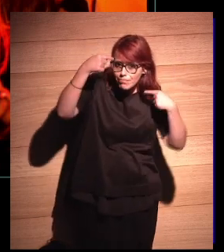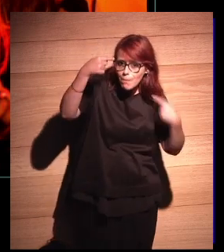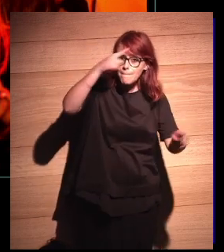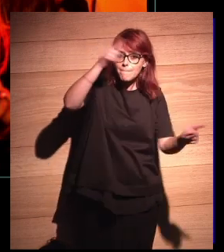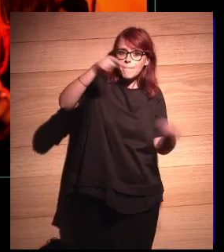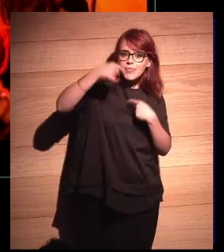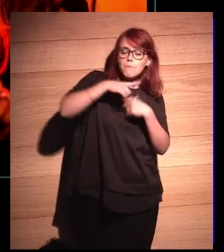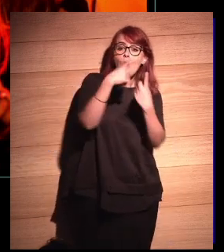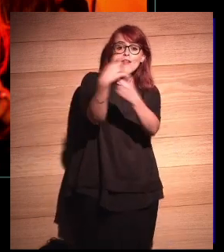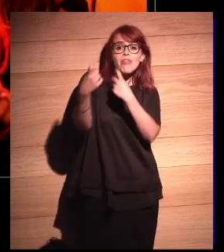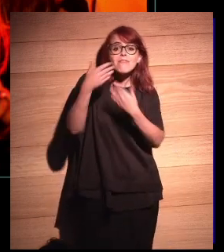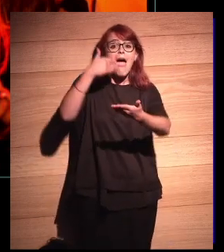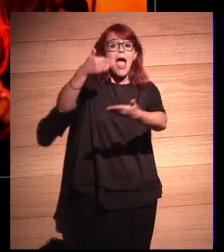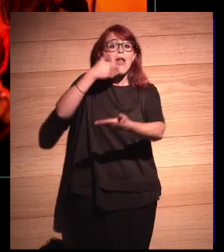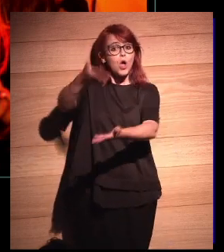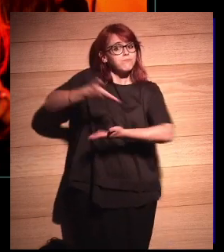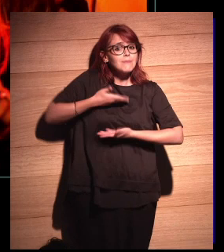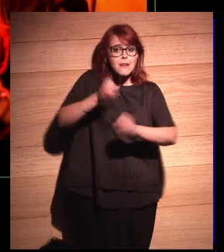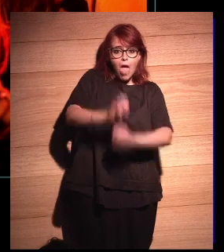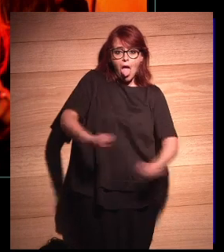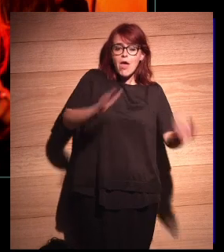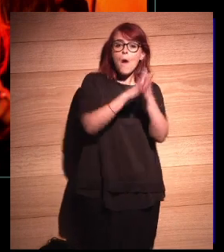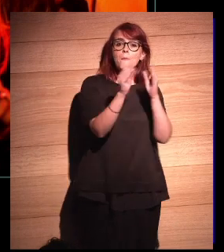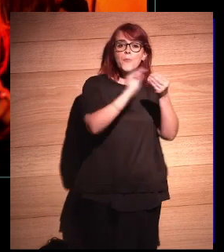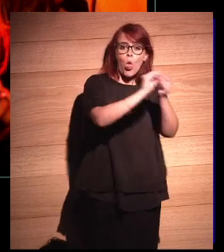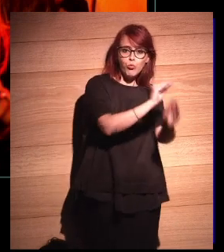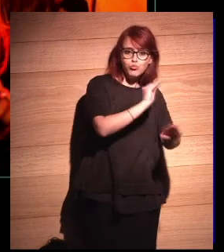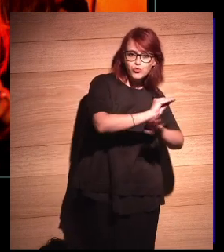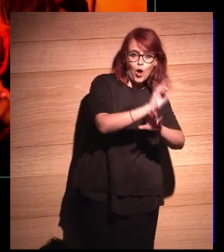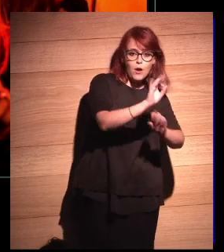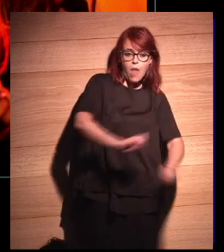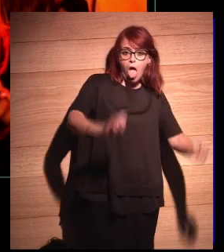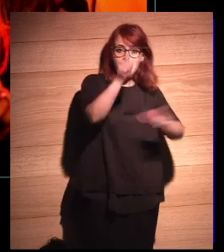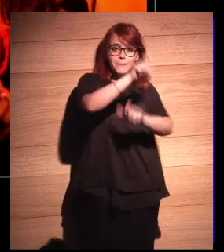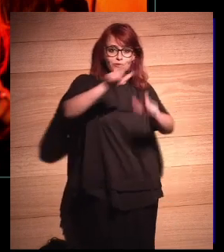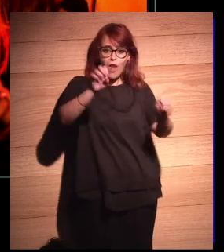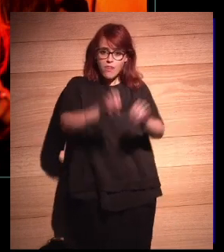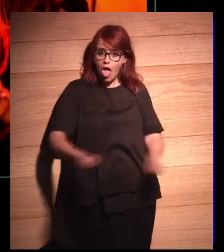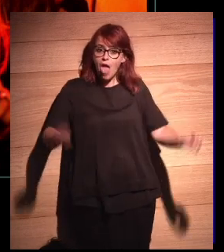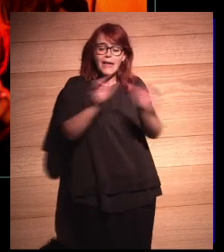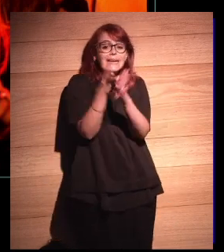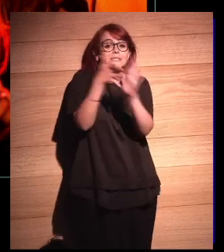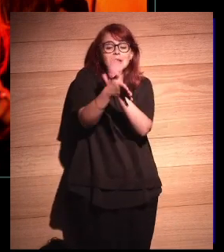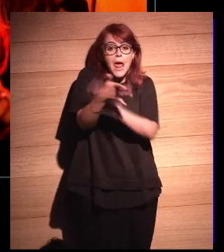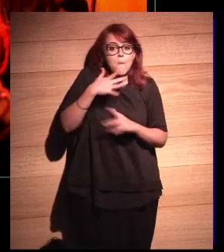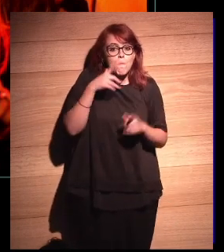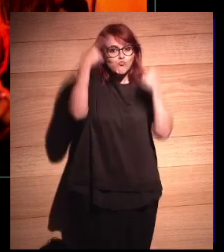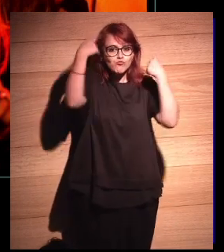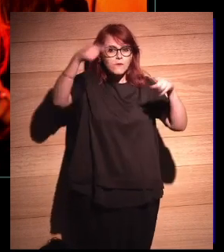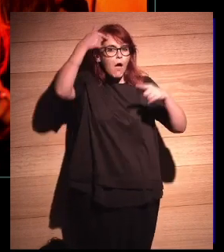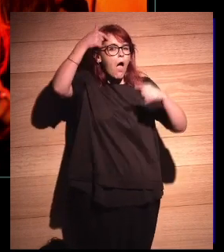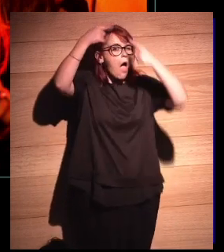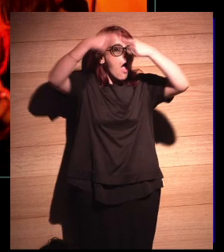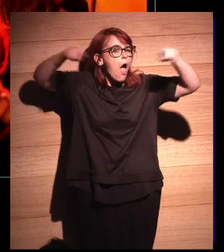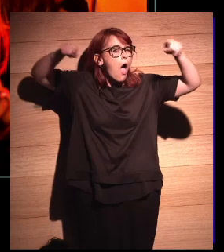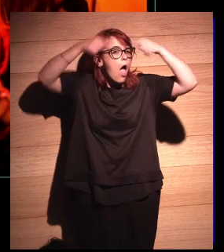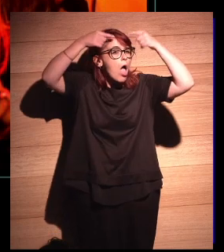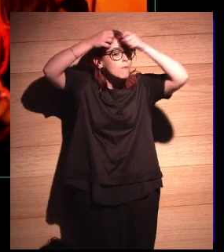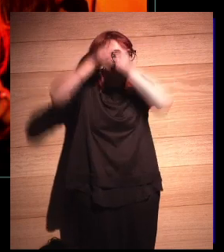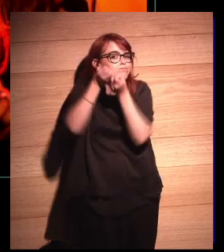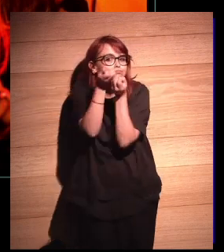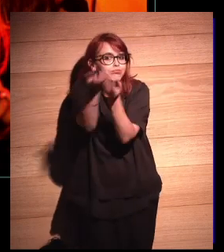wouldn't need anyone else, no producer or other person, to explain what the music in my head sounded like, and then for